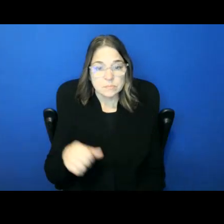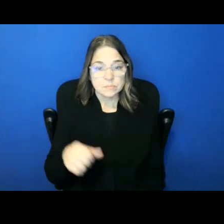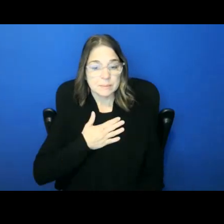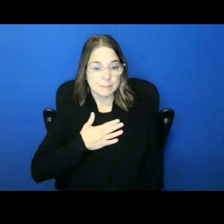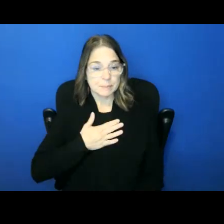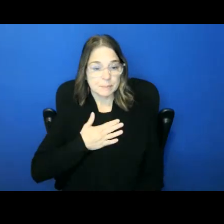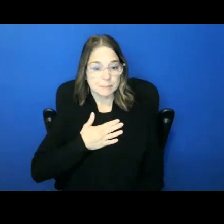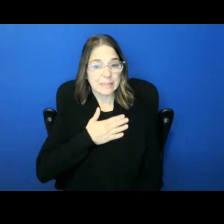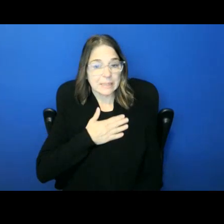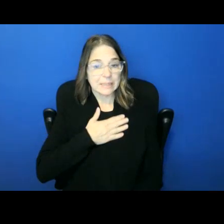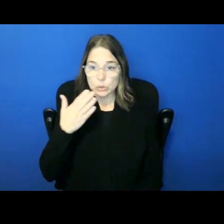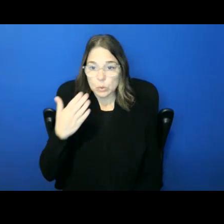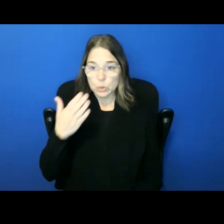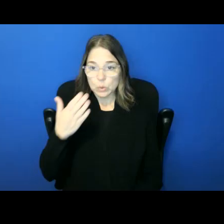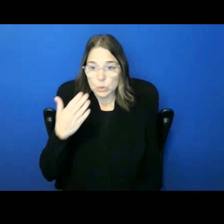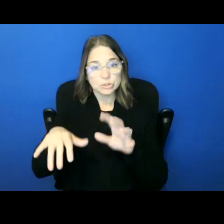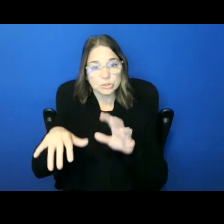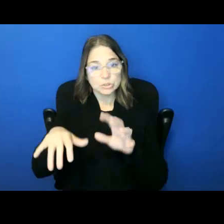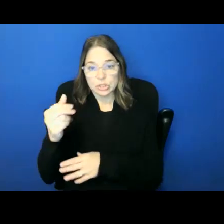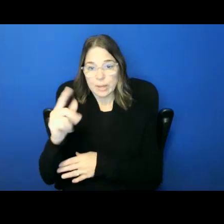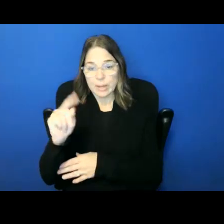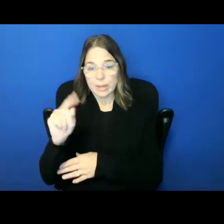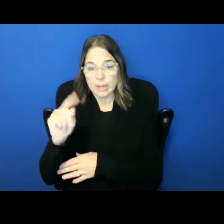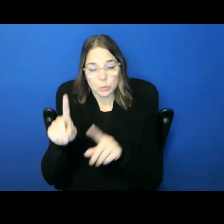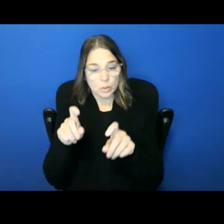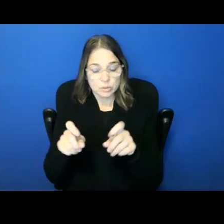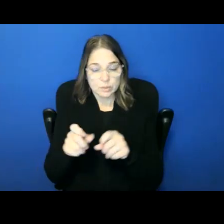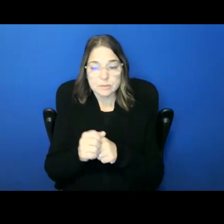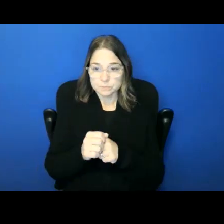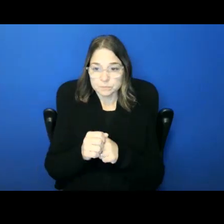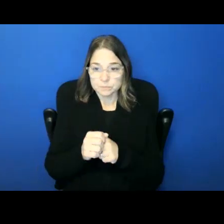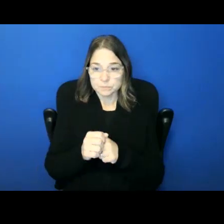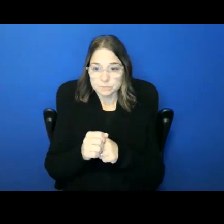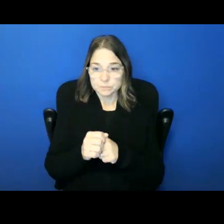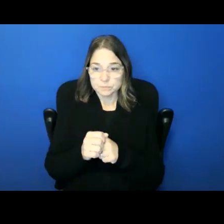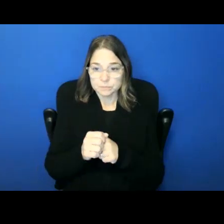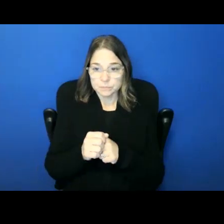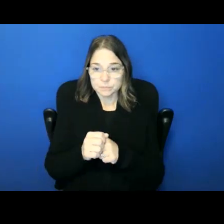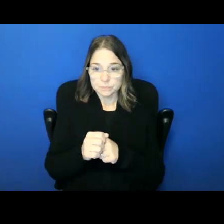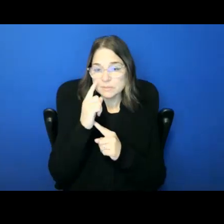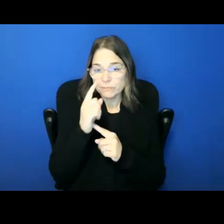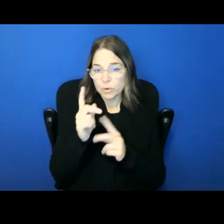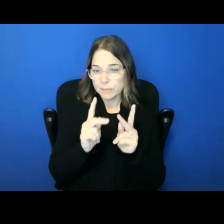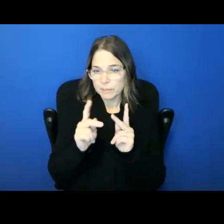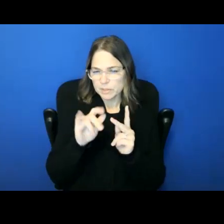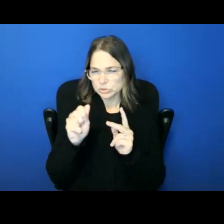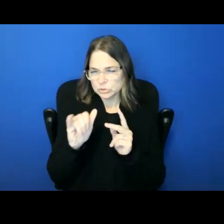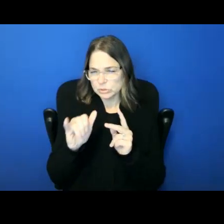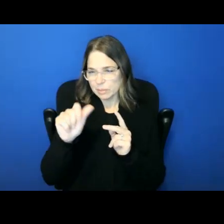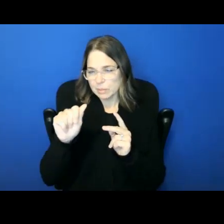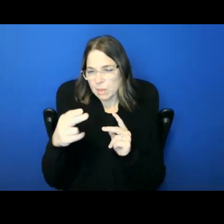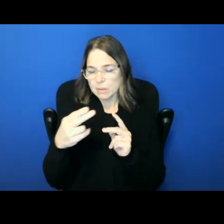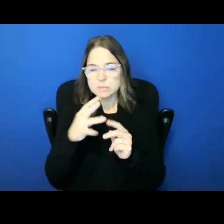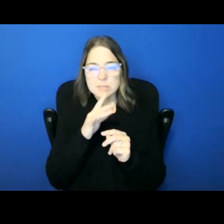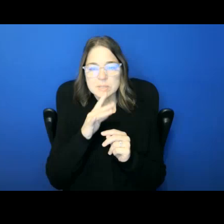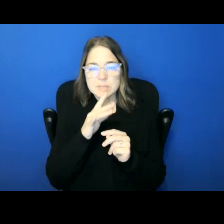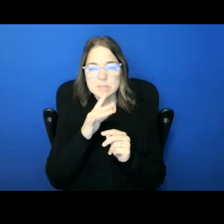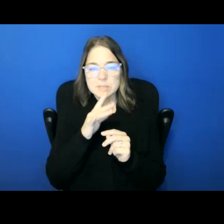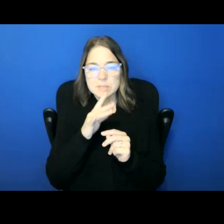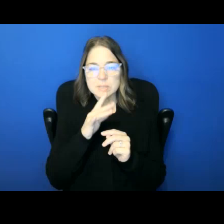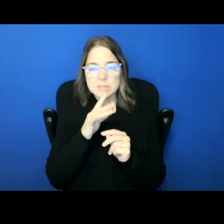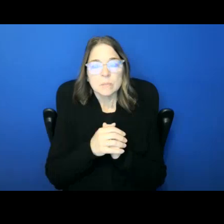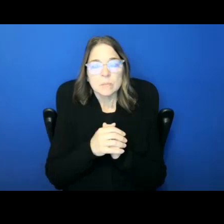Please feel free to put questions in the chat. We can give a few moments for any question that might come through in the chat.